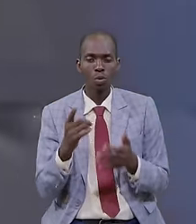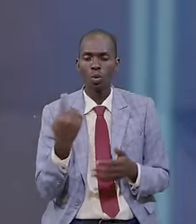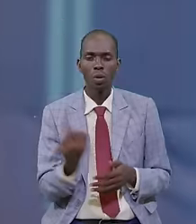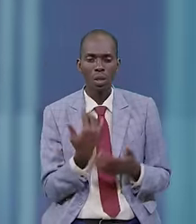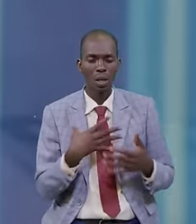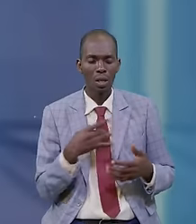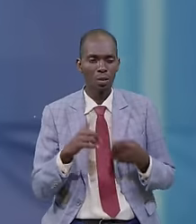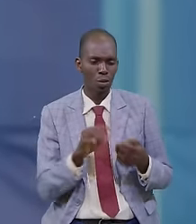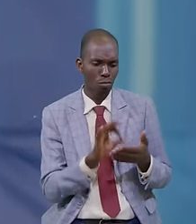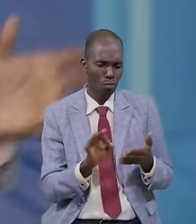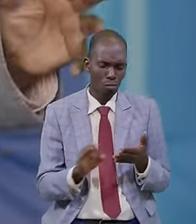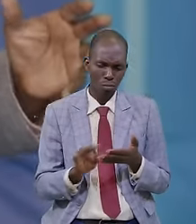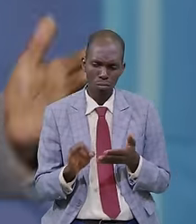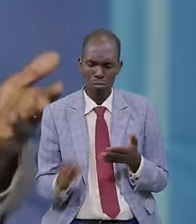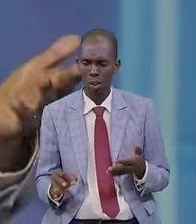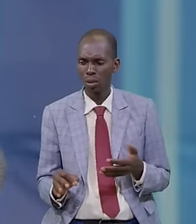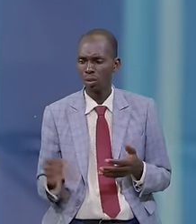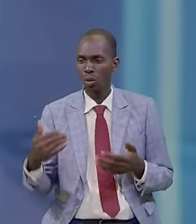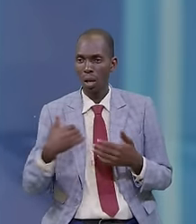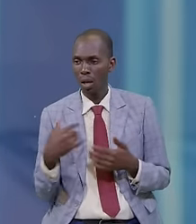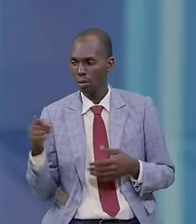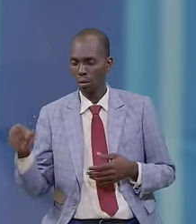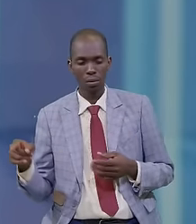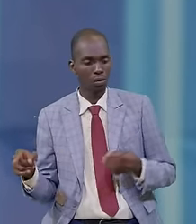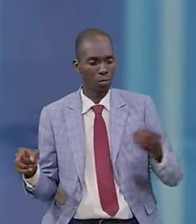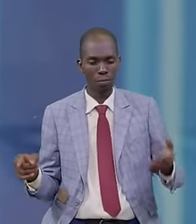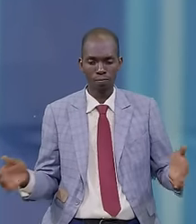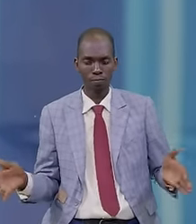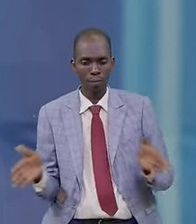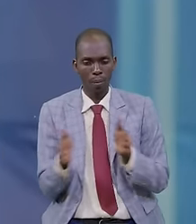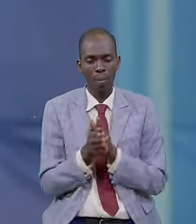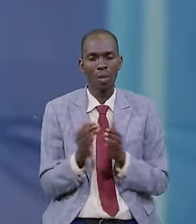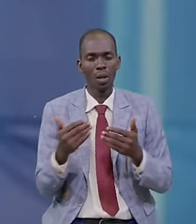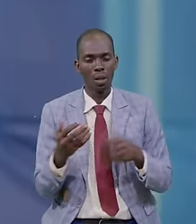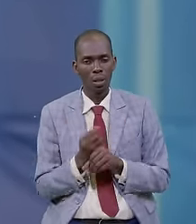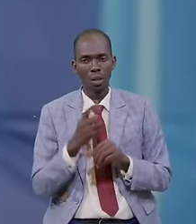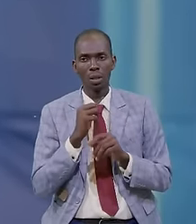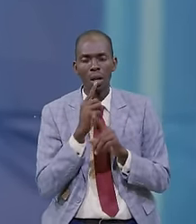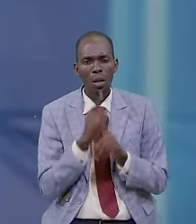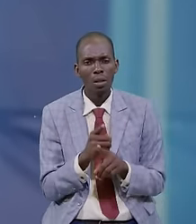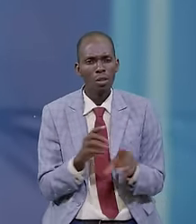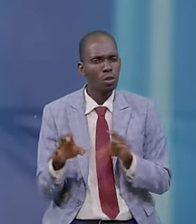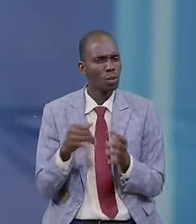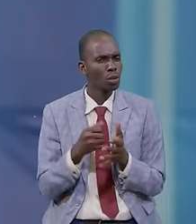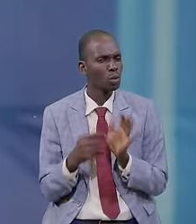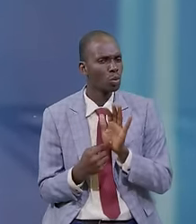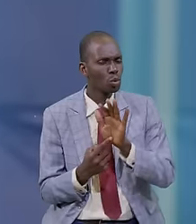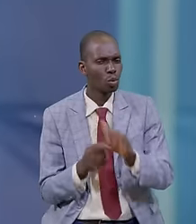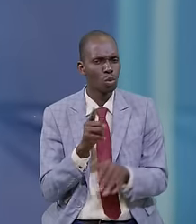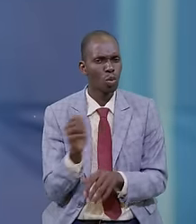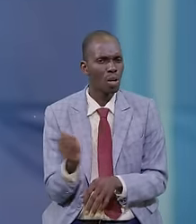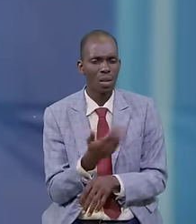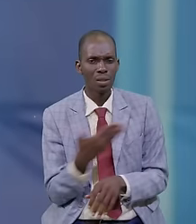were not similar, you add this plus this, you get a kind of result. Does that show you anything